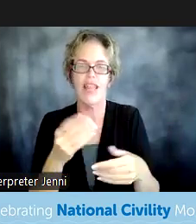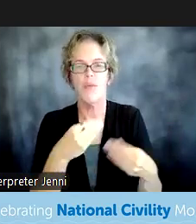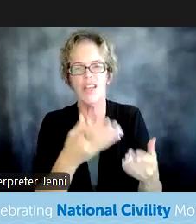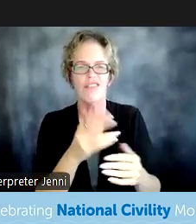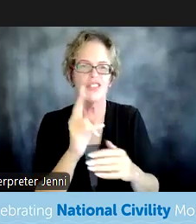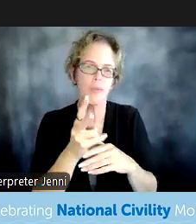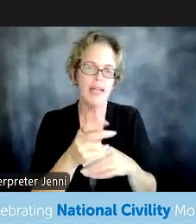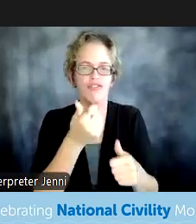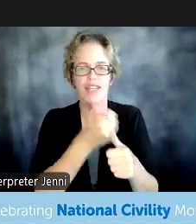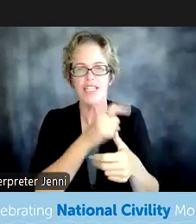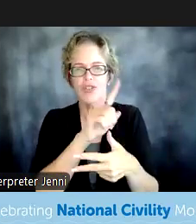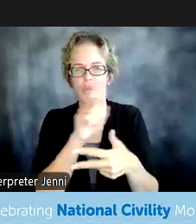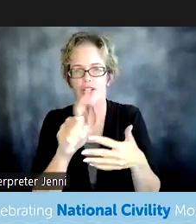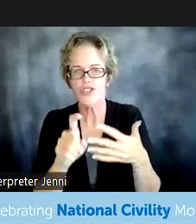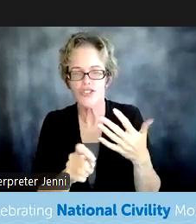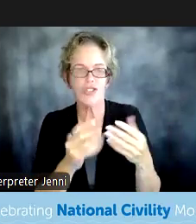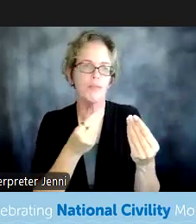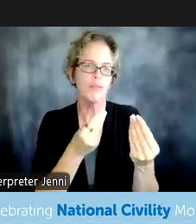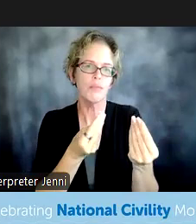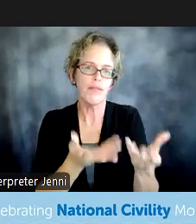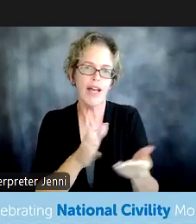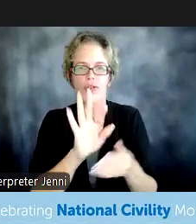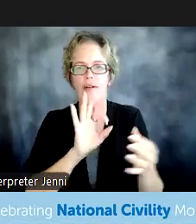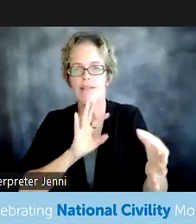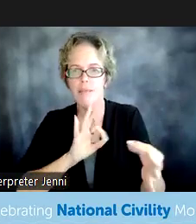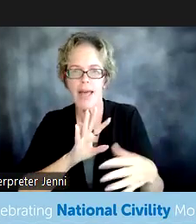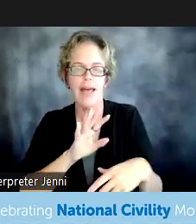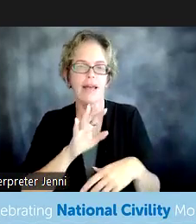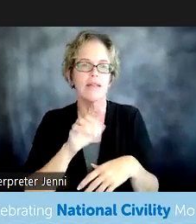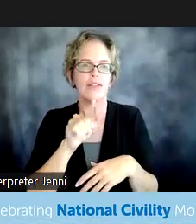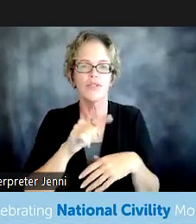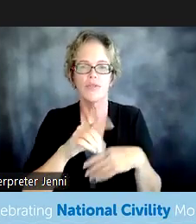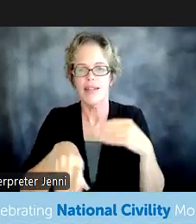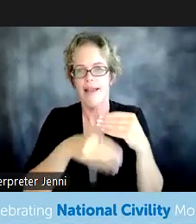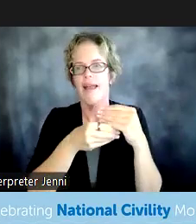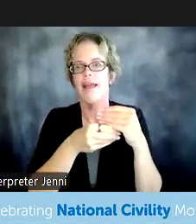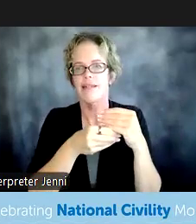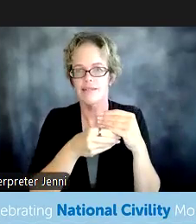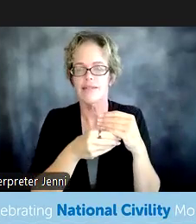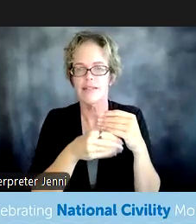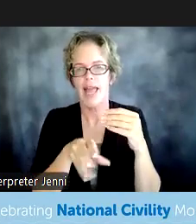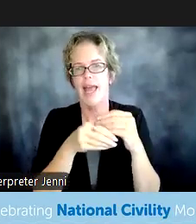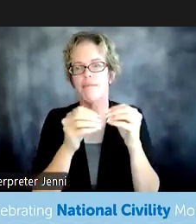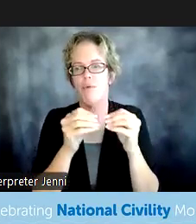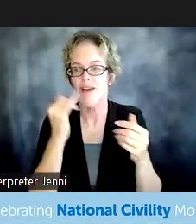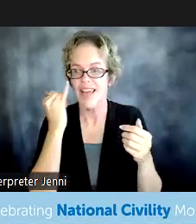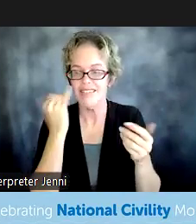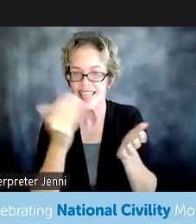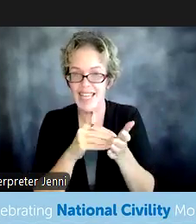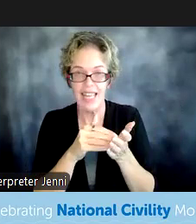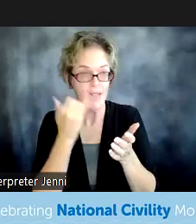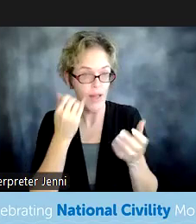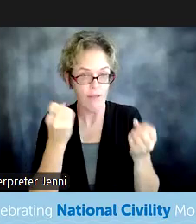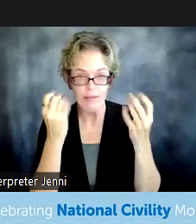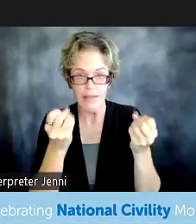so on each question to provide feedback, and you can provide additional feedback more than once. So if you have, again, a lot of feedback on